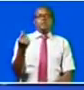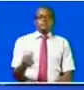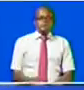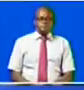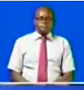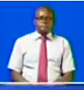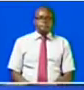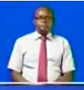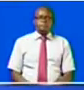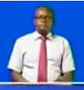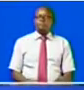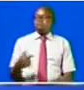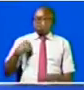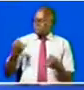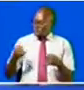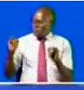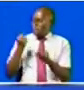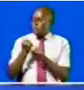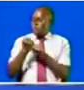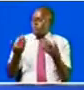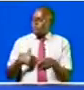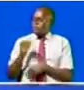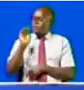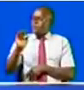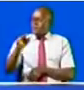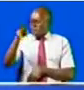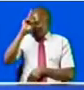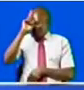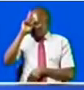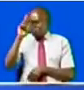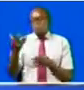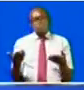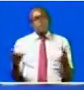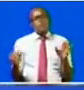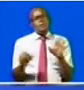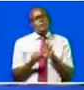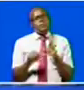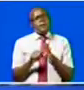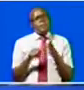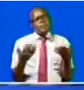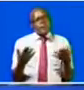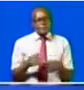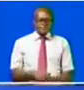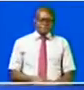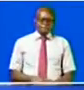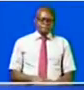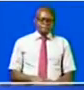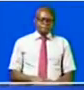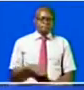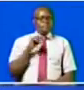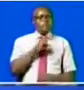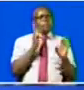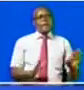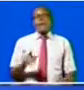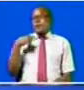shillings. I tried to find out from them what was the nature of the complaint and who was the